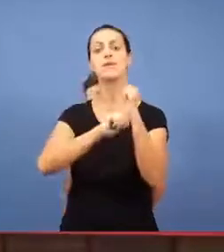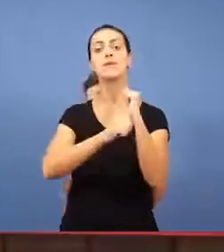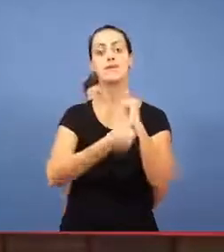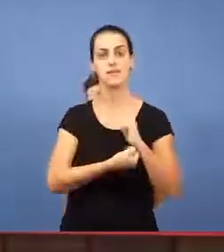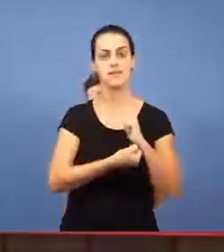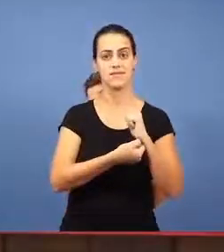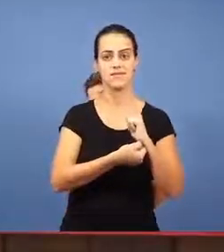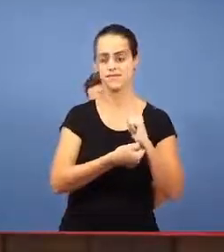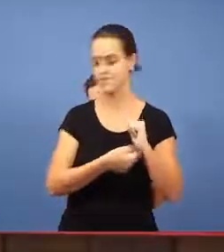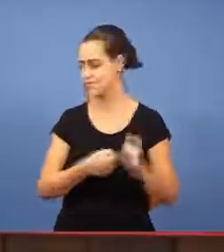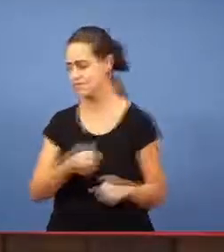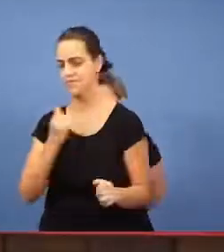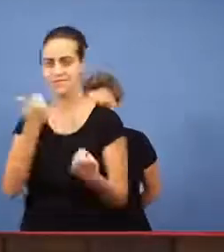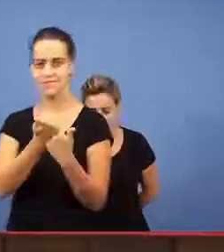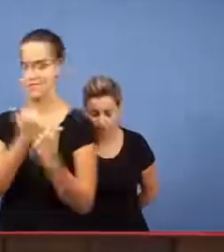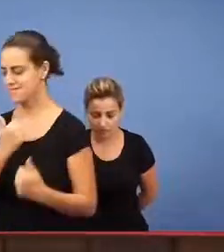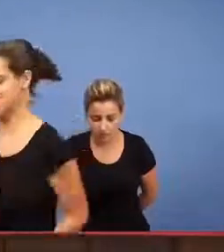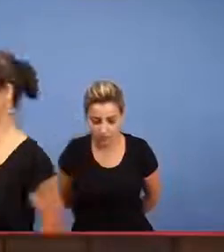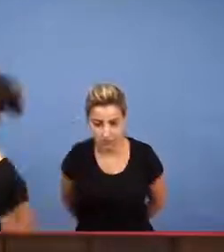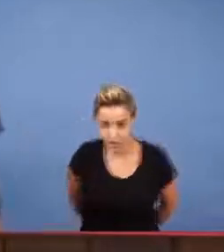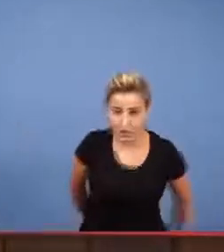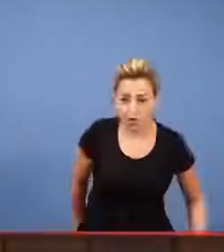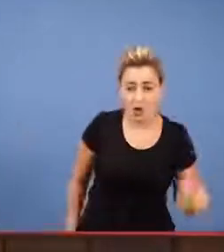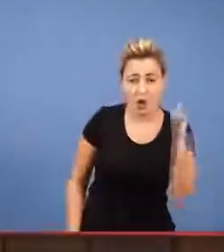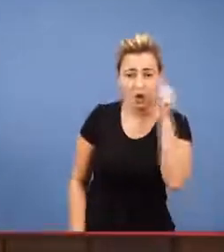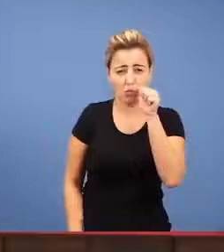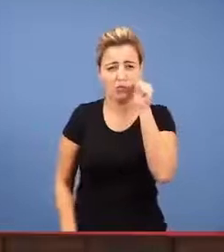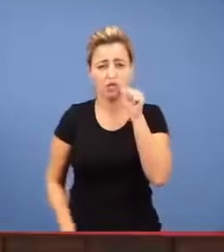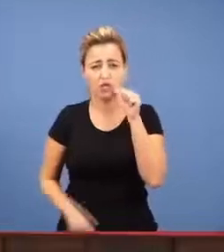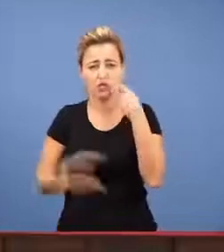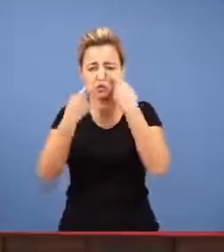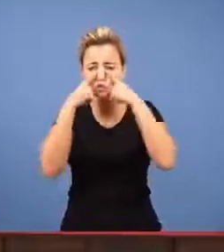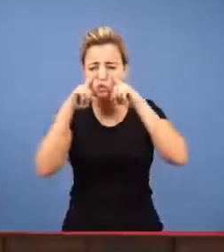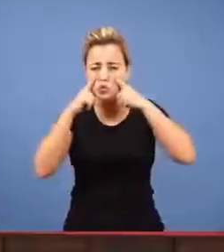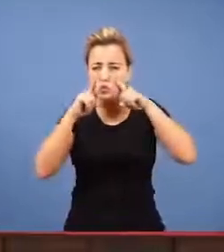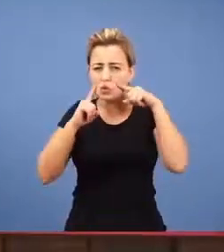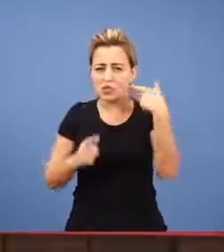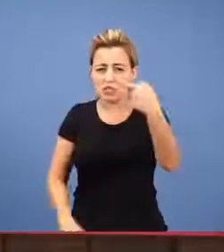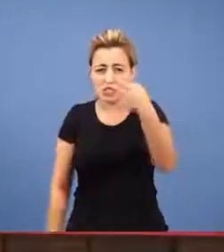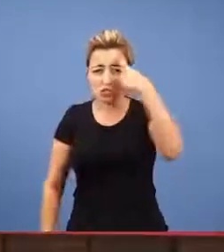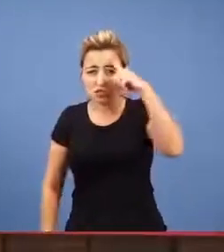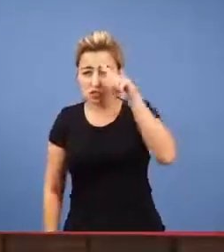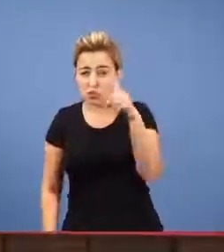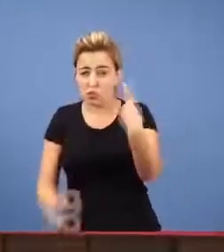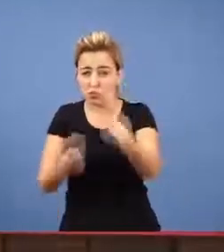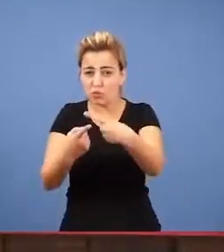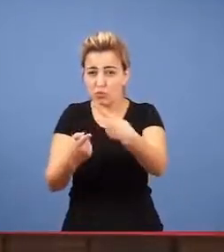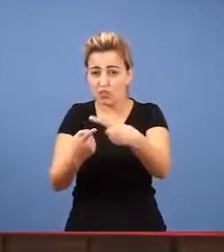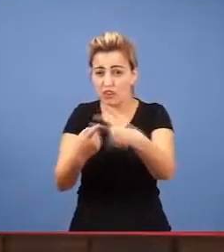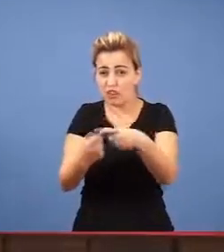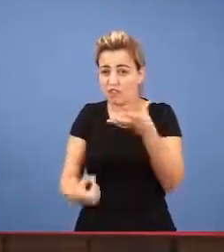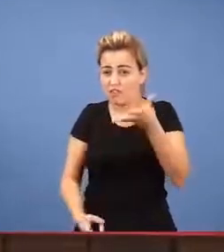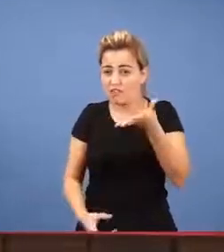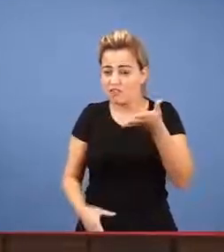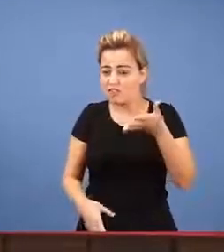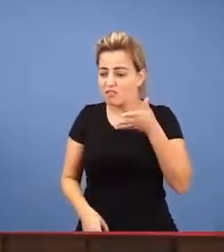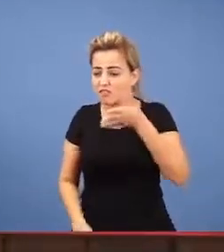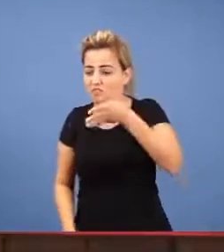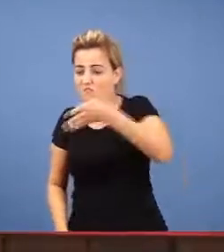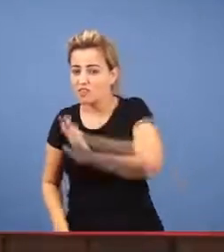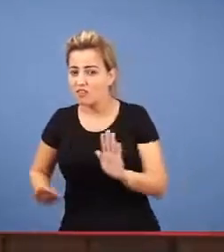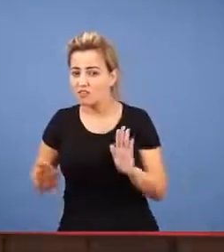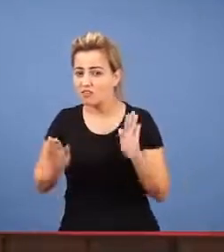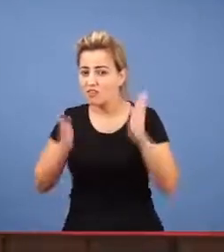be discovered. Wasn't it what the wife of Samson did? She cried all the 7 days of the wedding because she